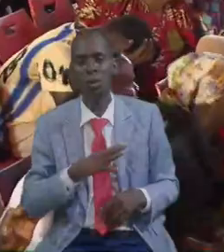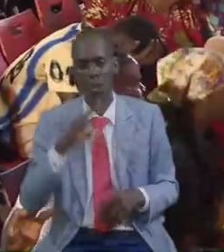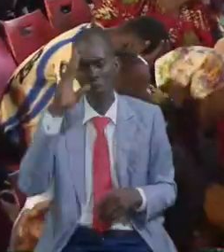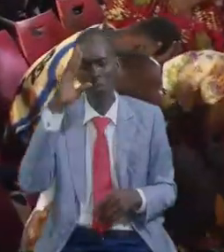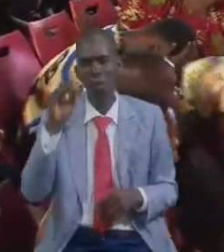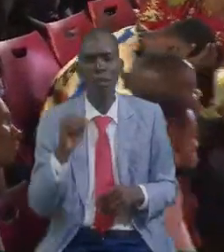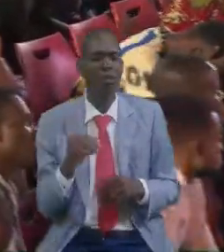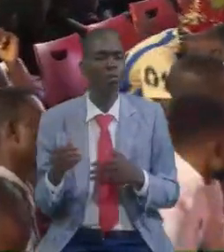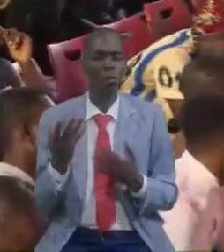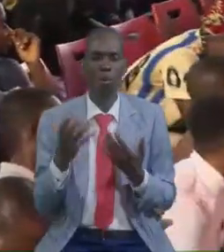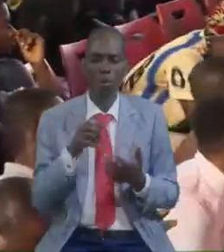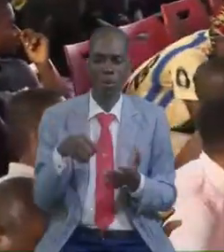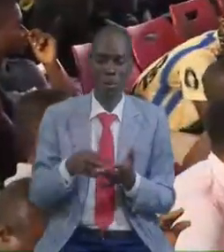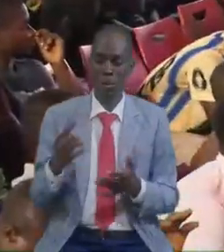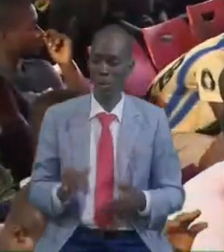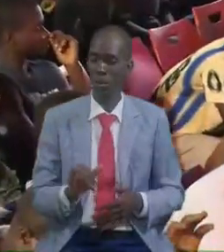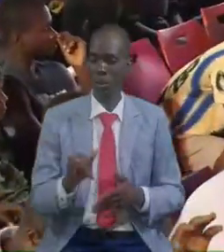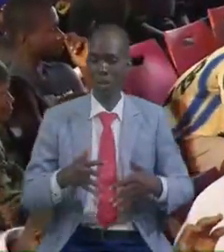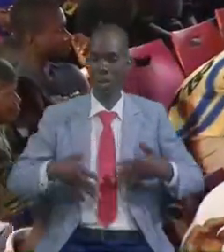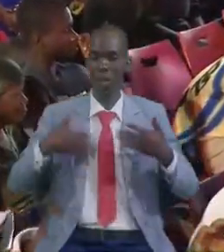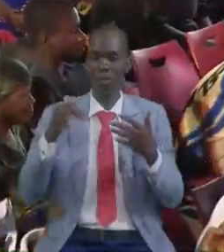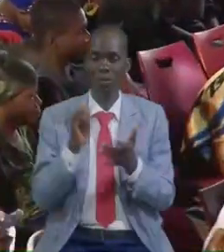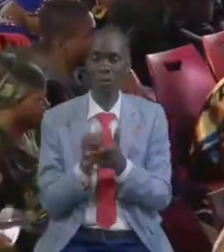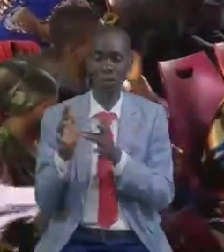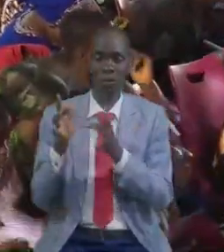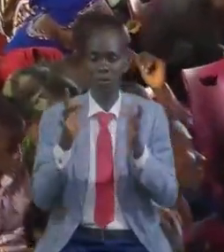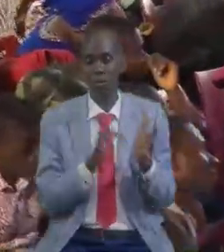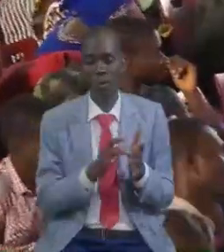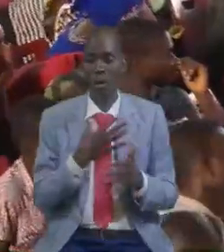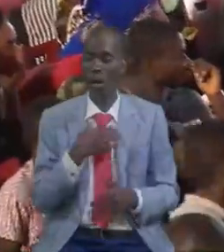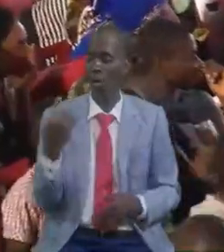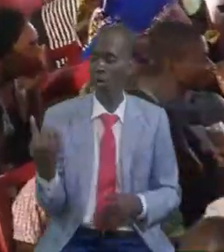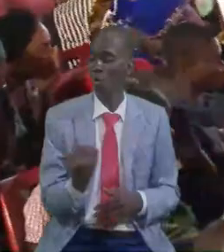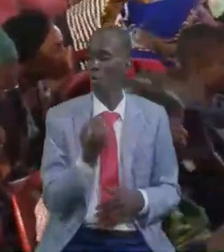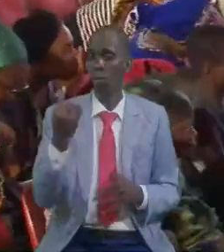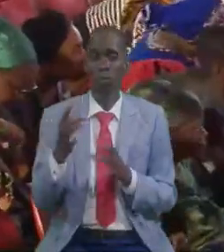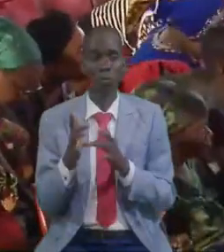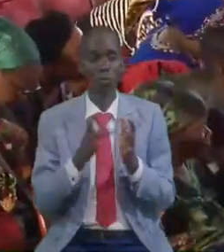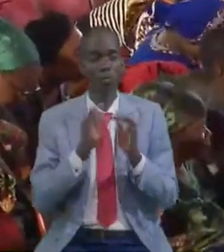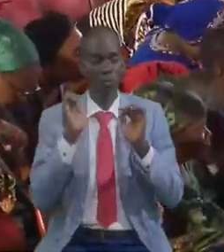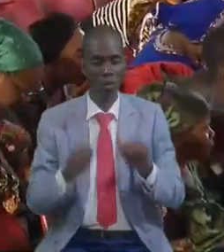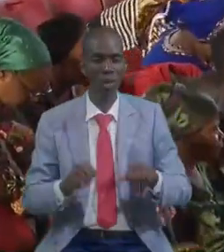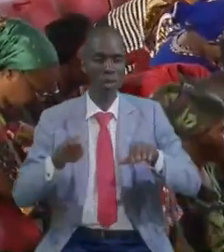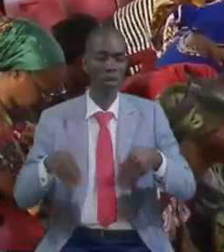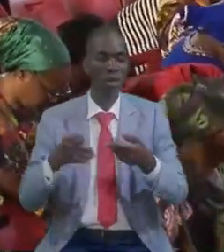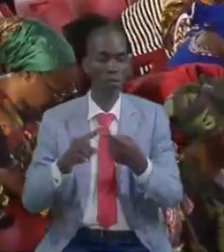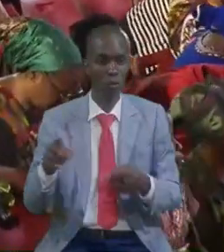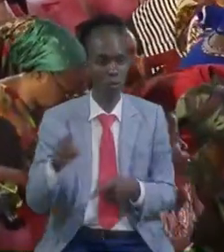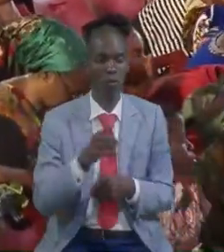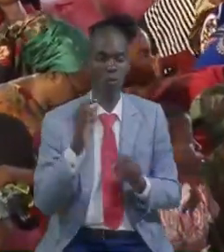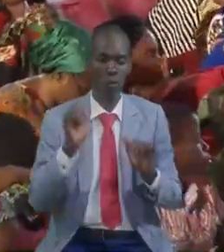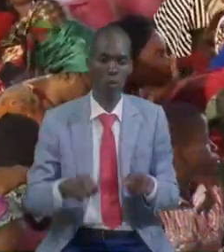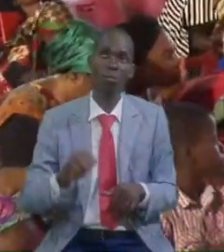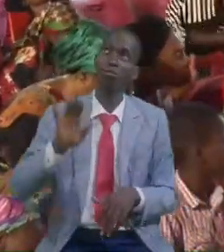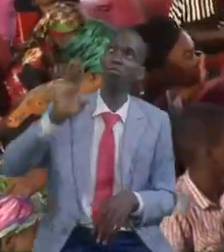salvation, which Jesus and only Jesus can give to you. Raise up that hand